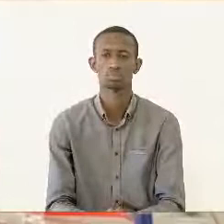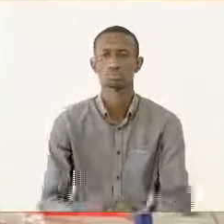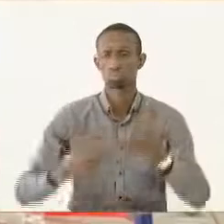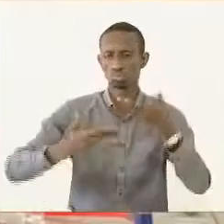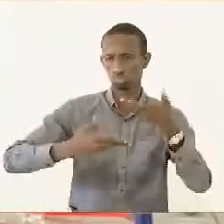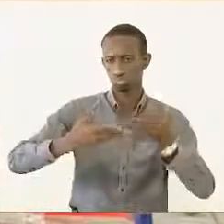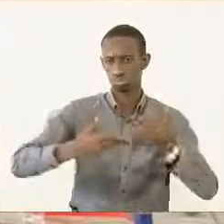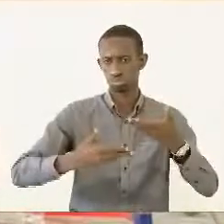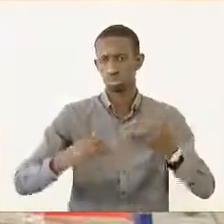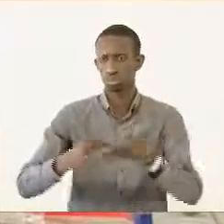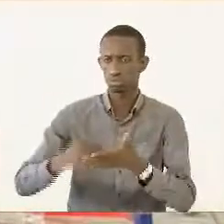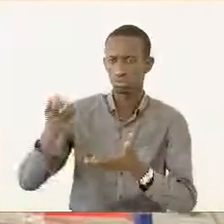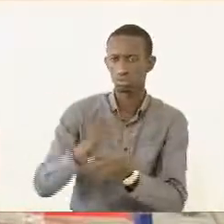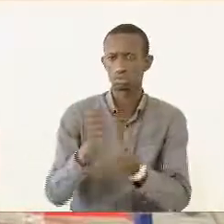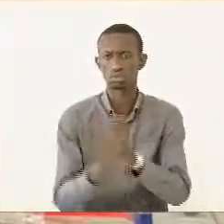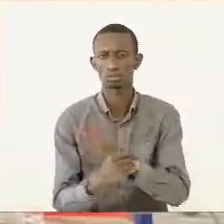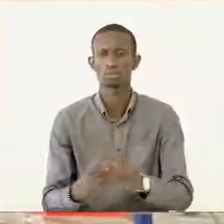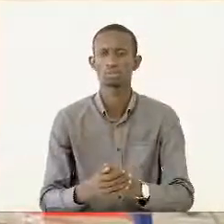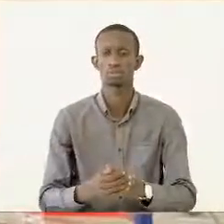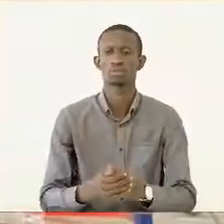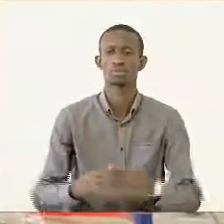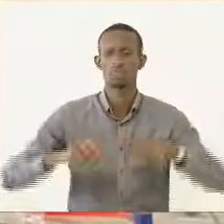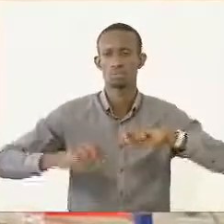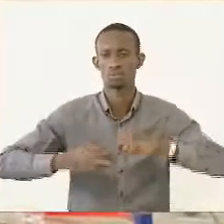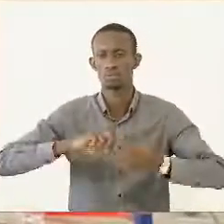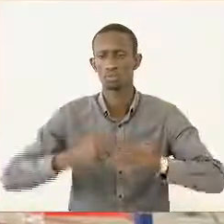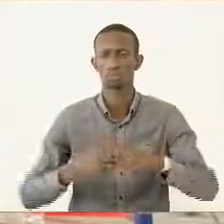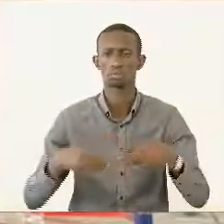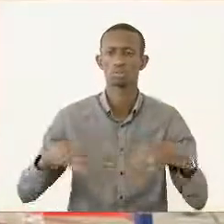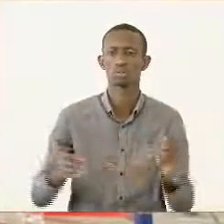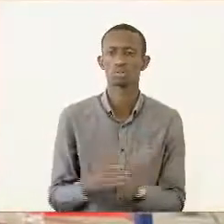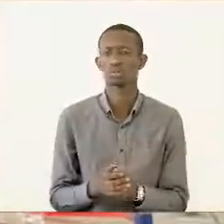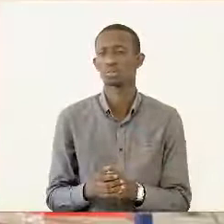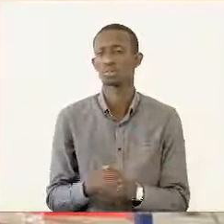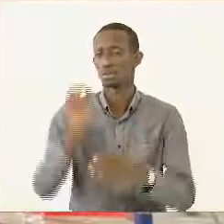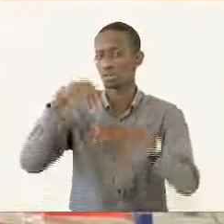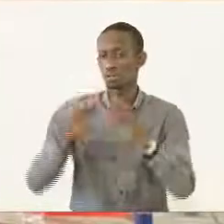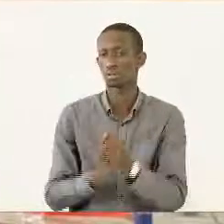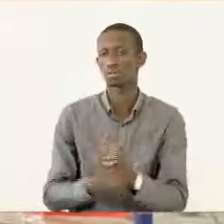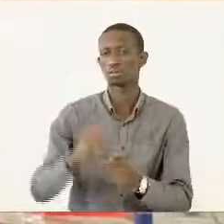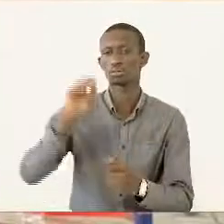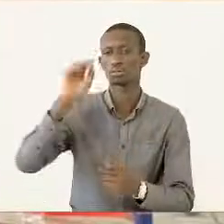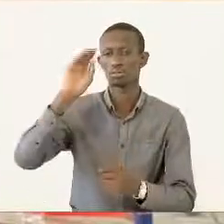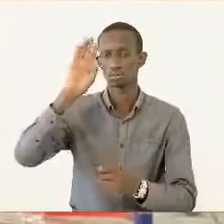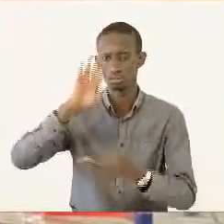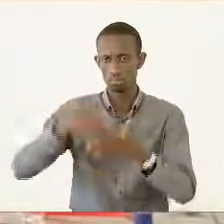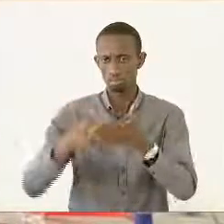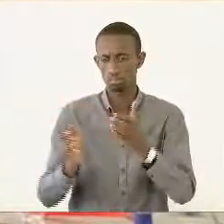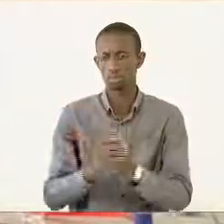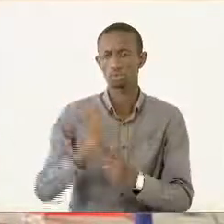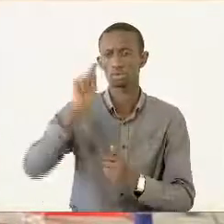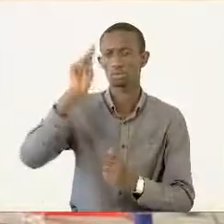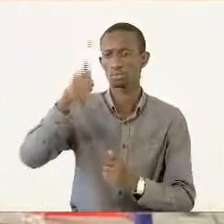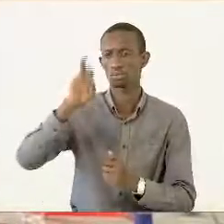discussing the variation of physical properties in the periodic table, but we know that we